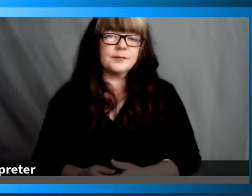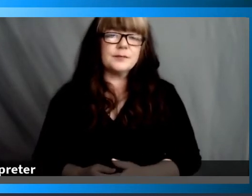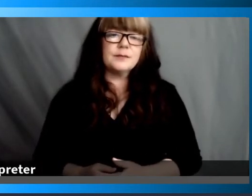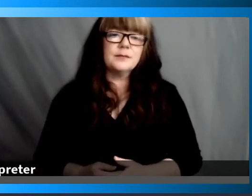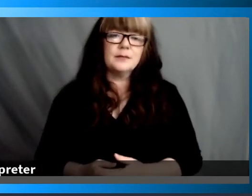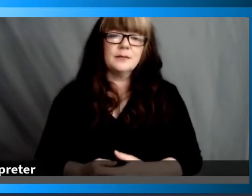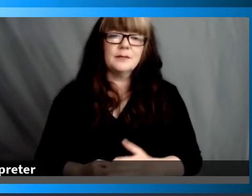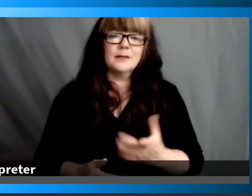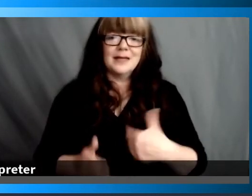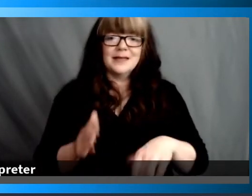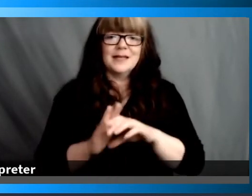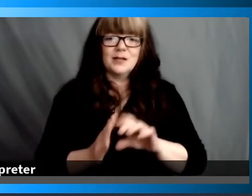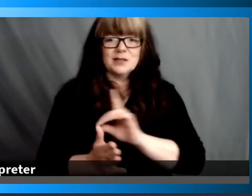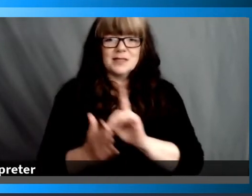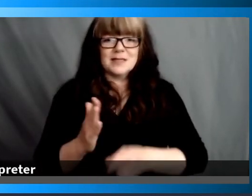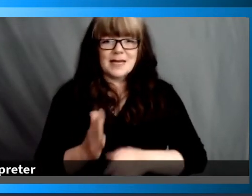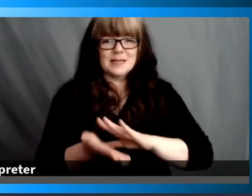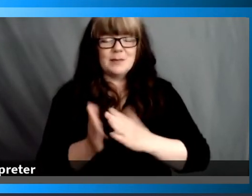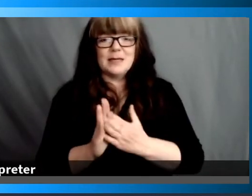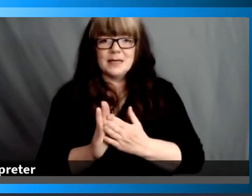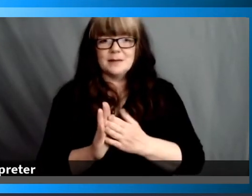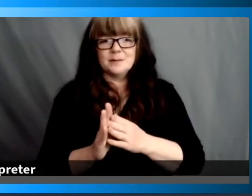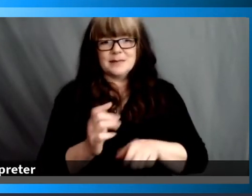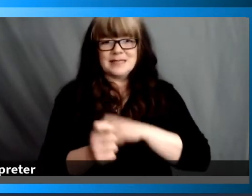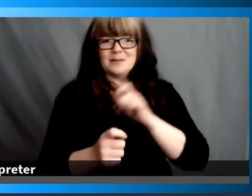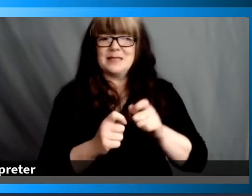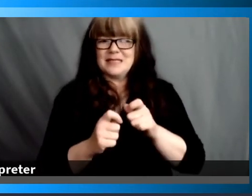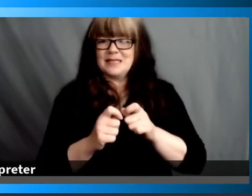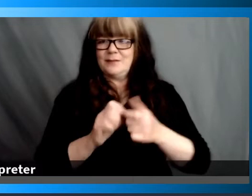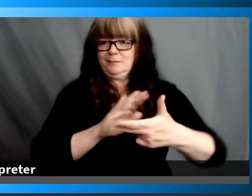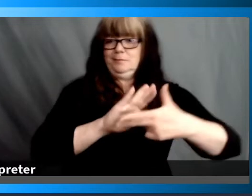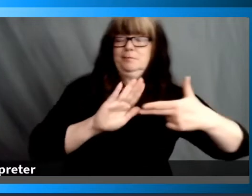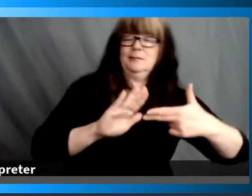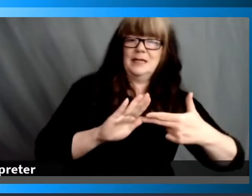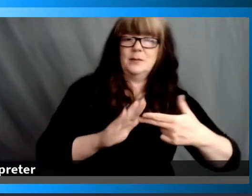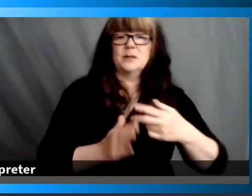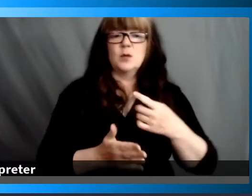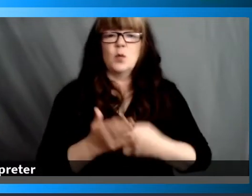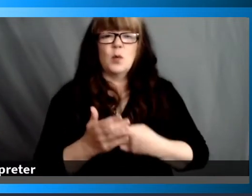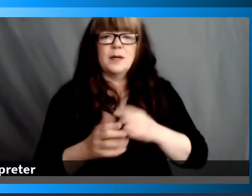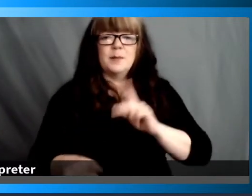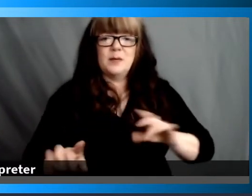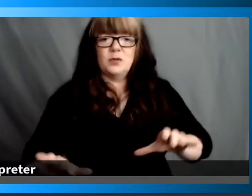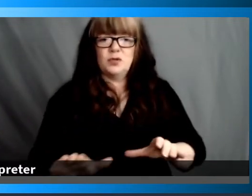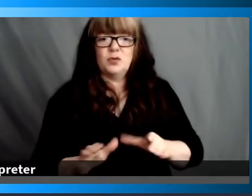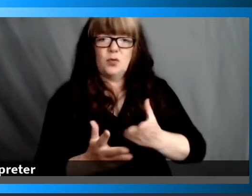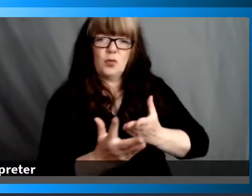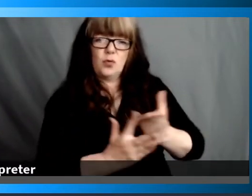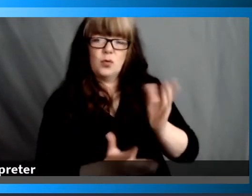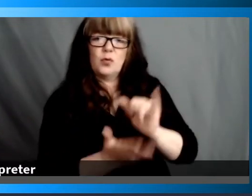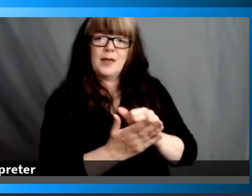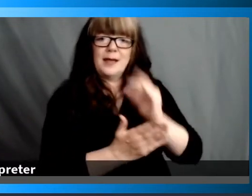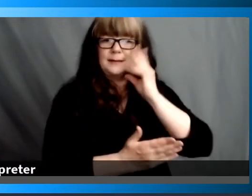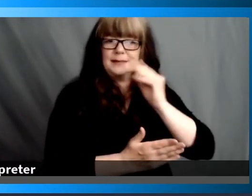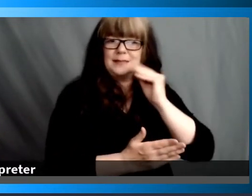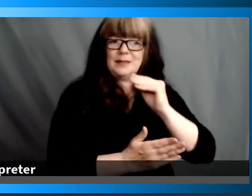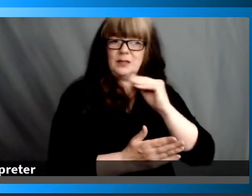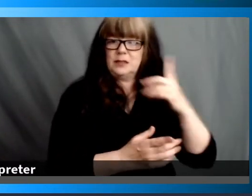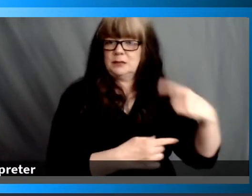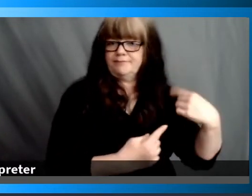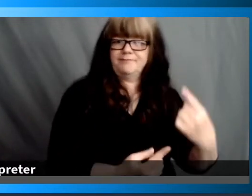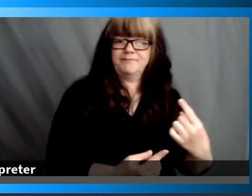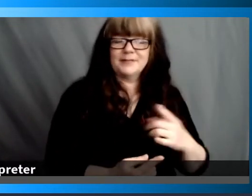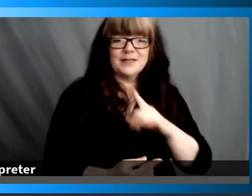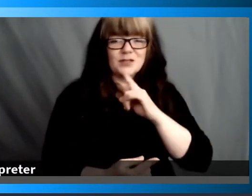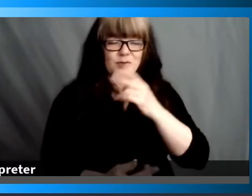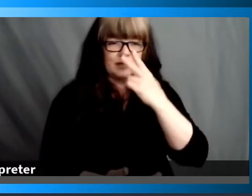characters are kind of designed to be these archetypes of what a person will act through this lens. And so it's like, you know, it's really